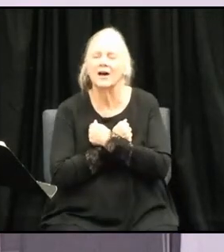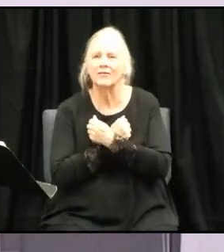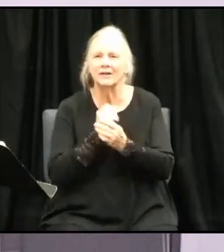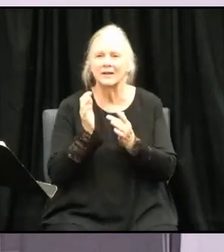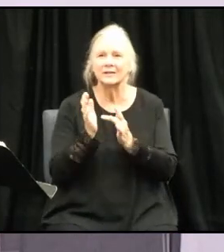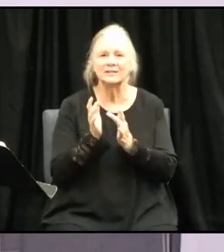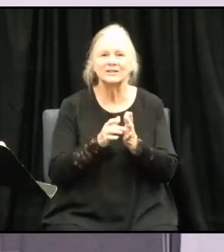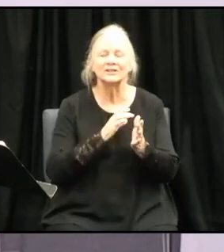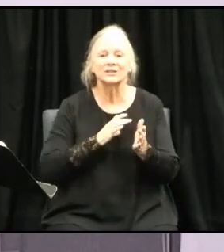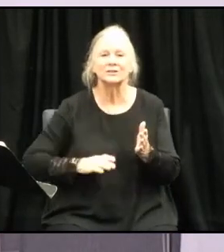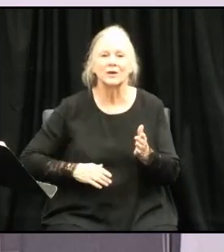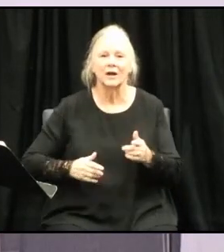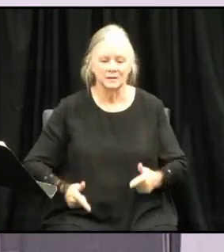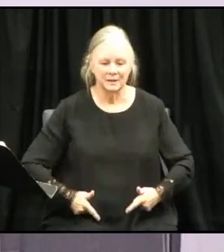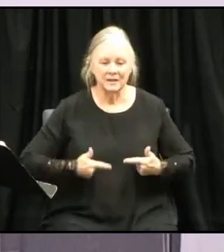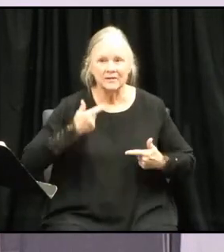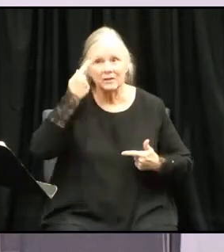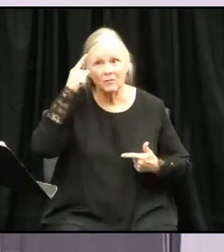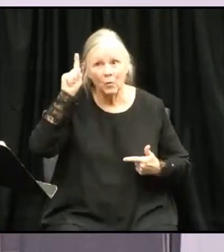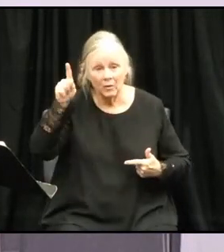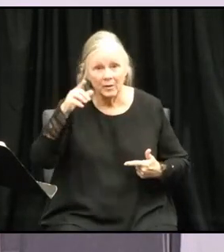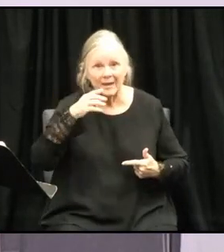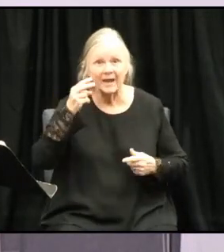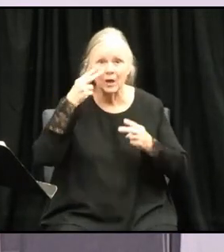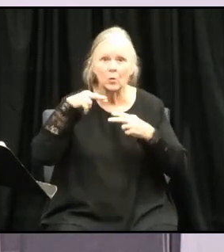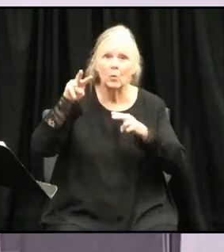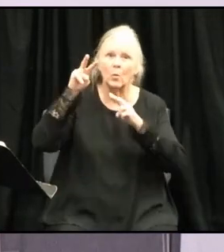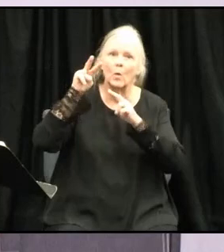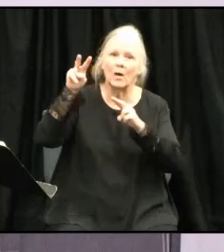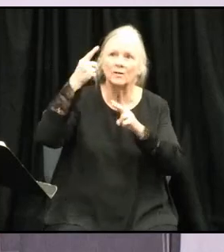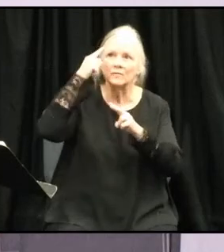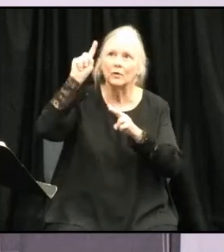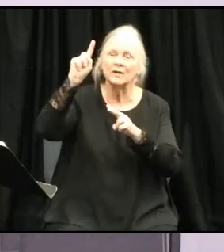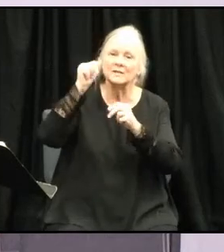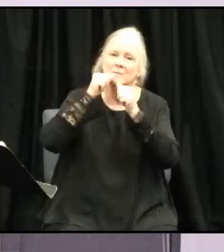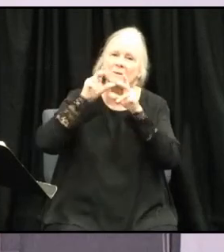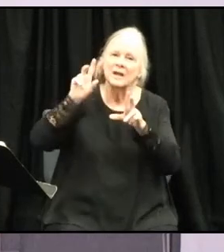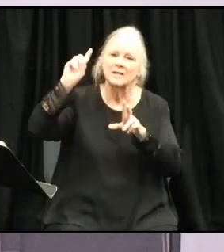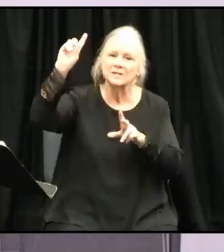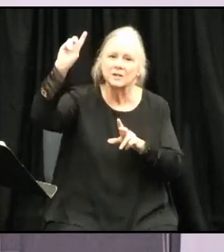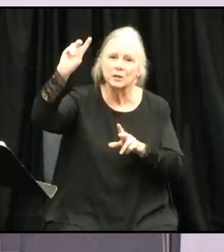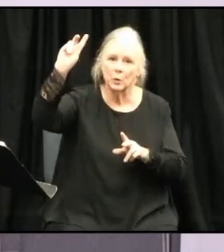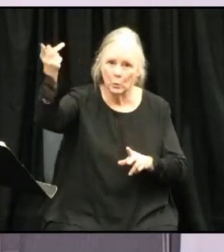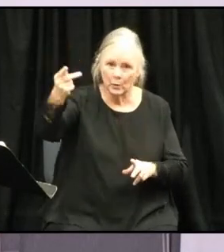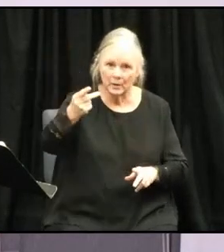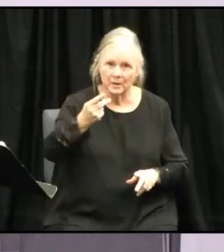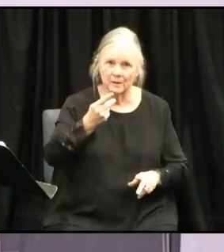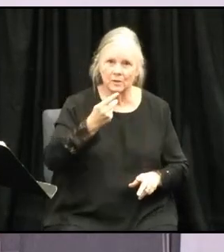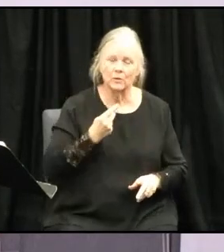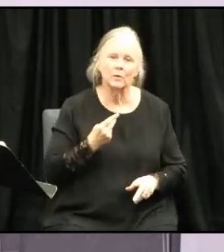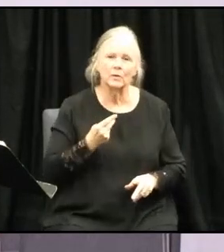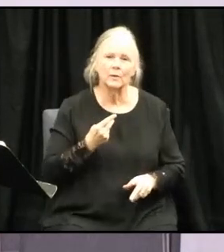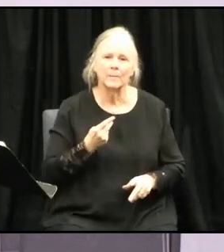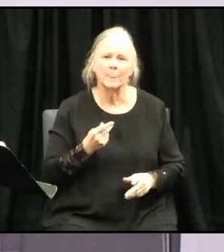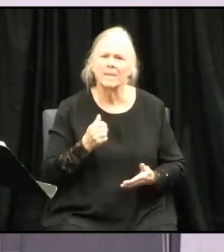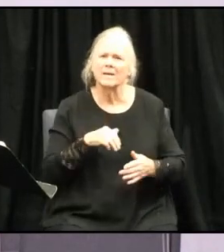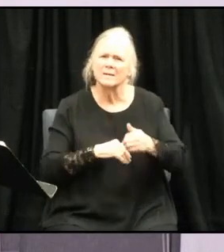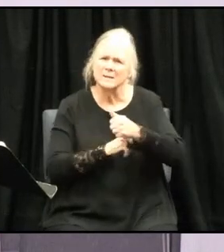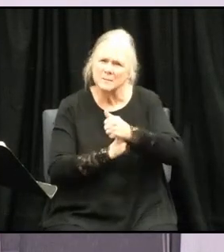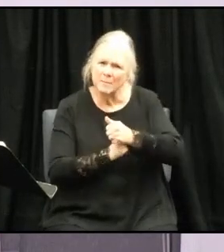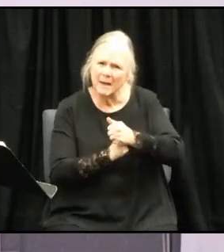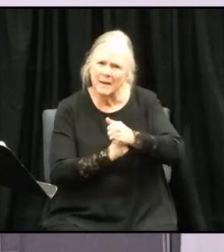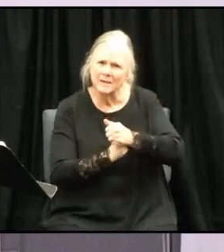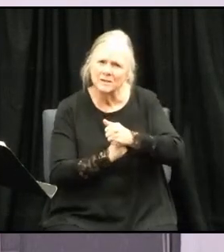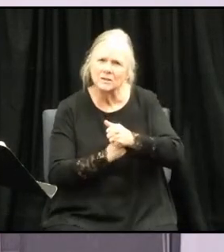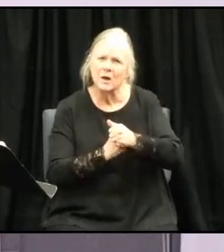living for him, and looking for his blessed return. Based exclusively on God and